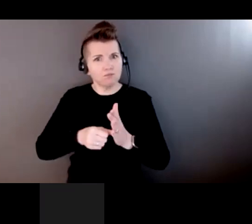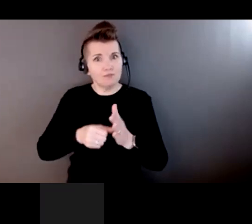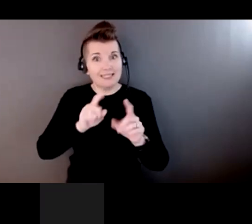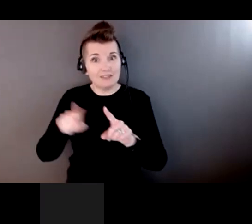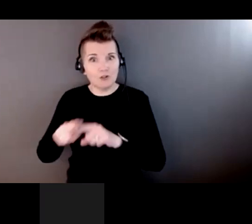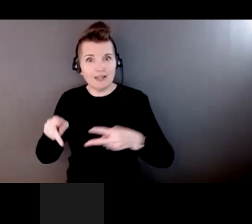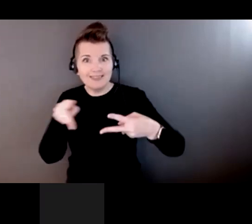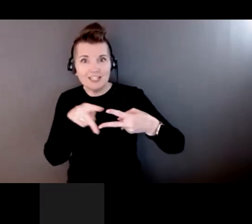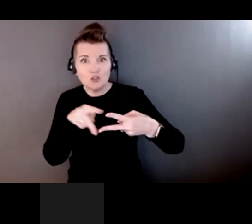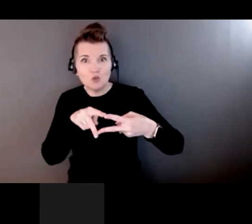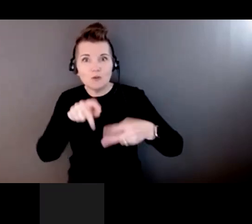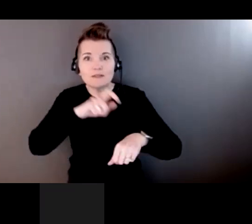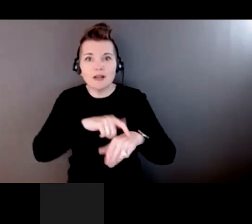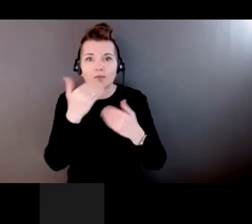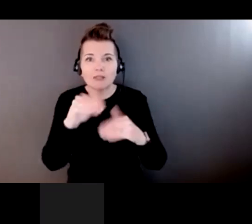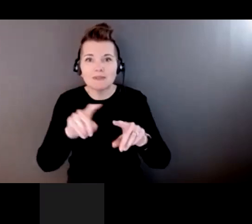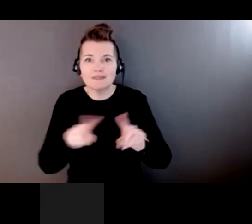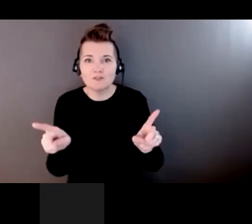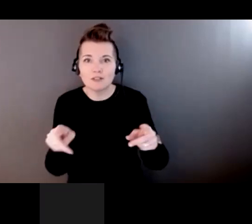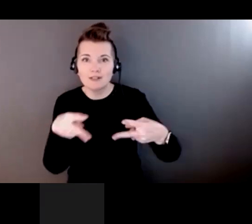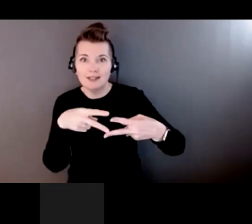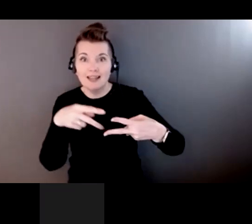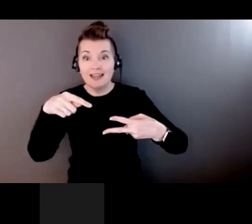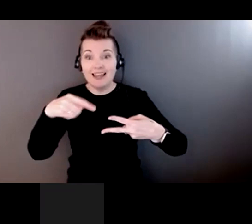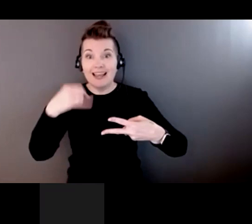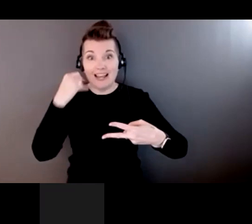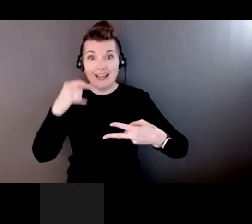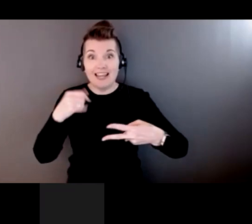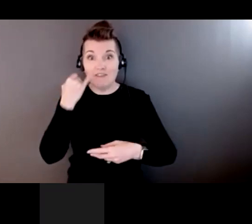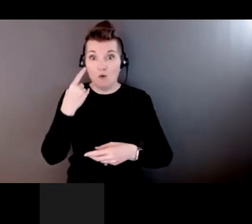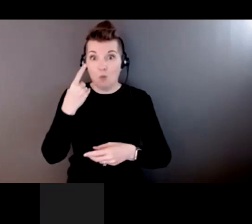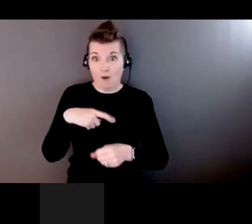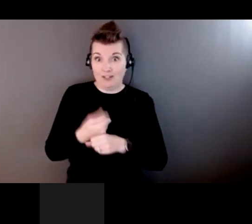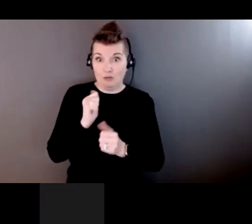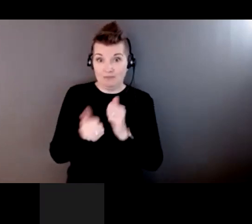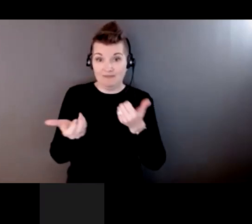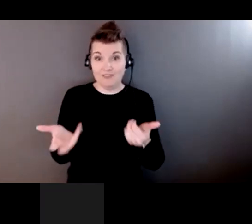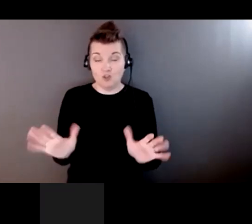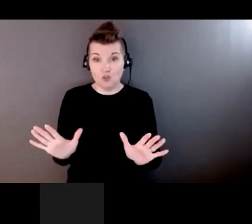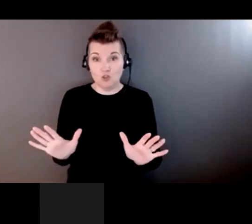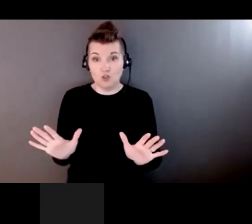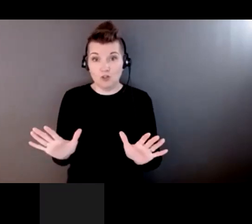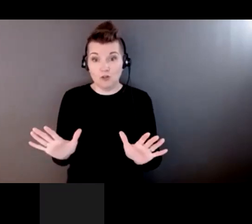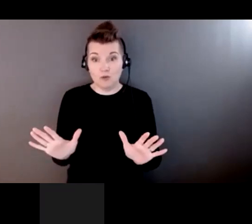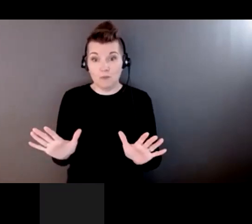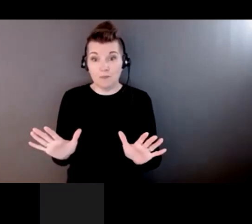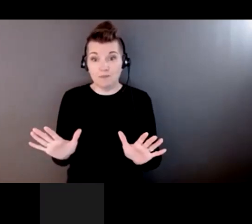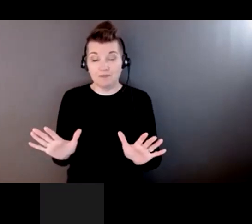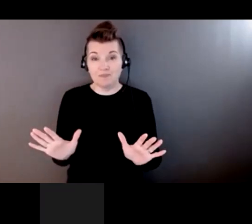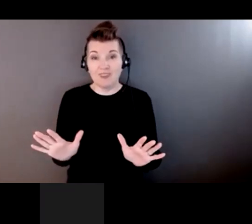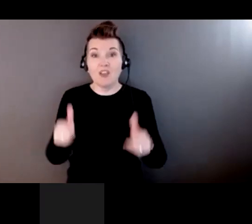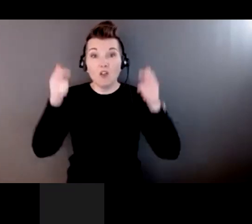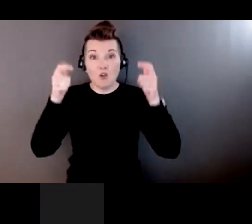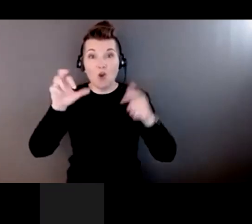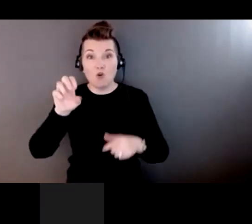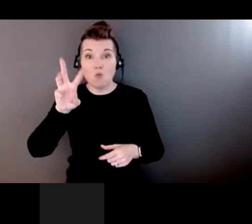pursued or charges aren't laid within 1 year of the date of the offense, the only way the Crown can proceed, pretty much, is